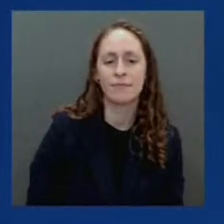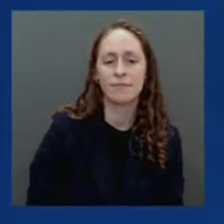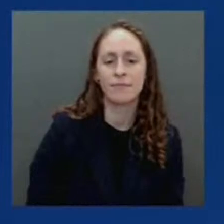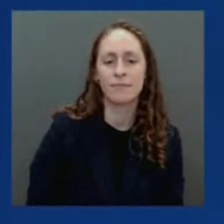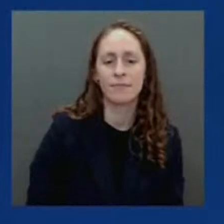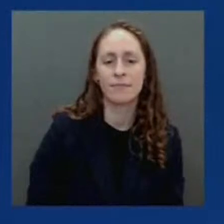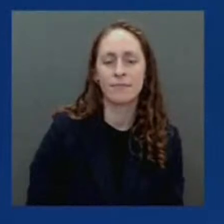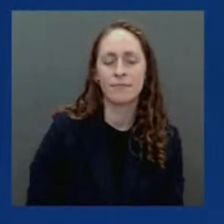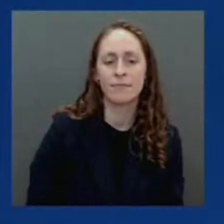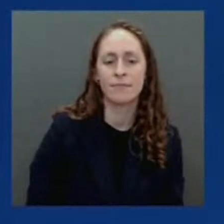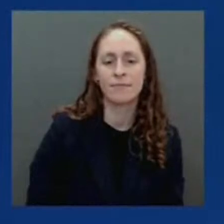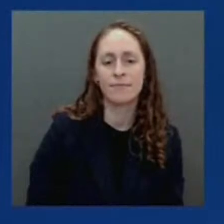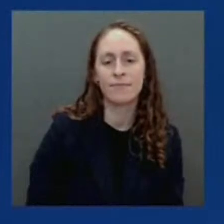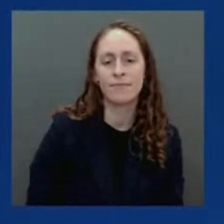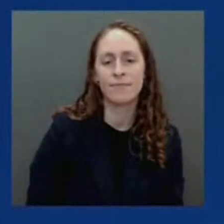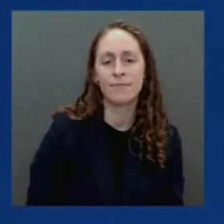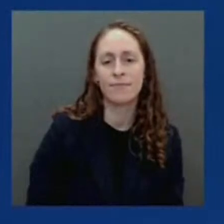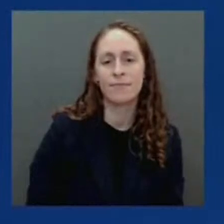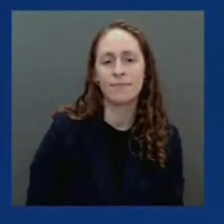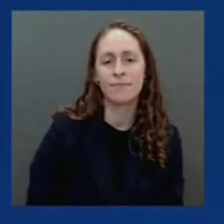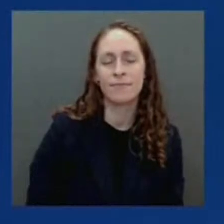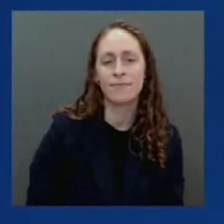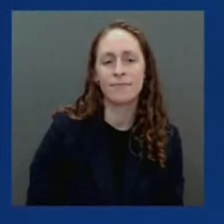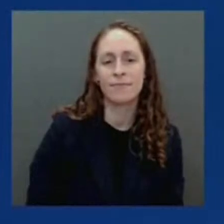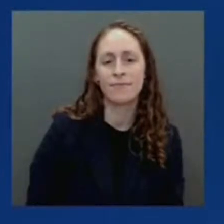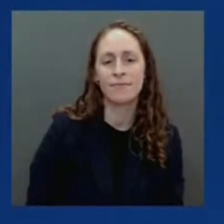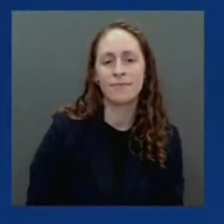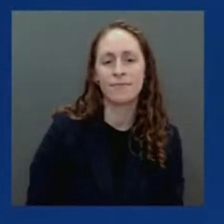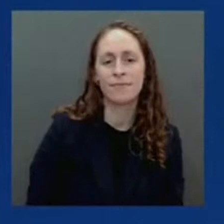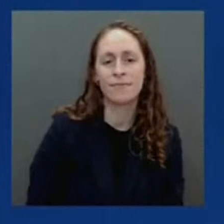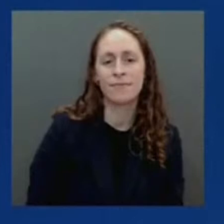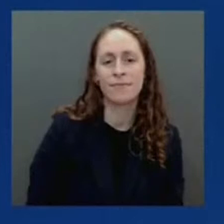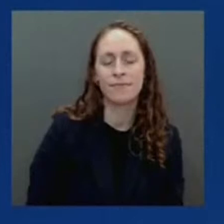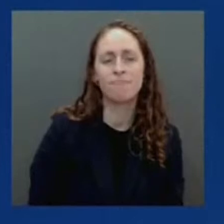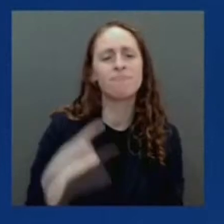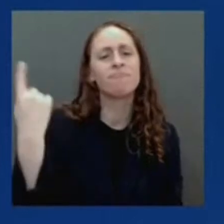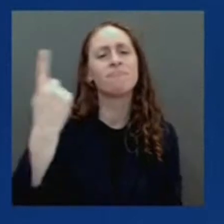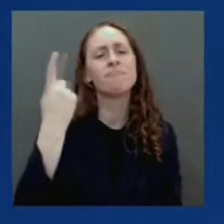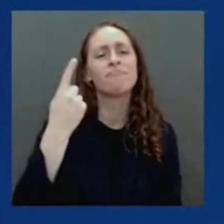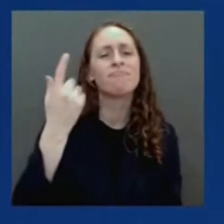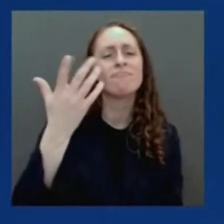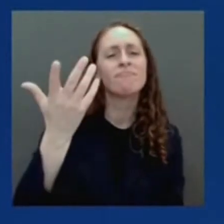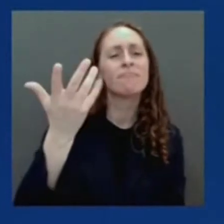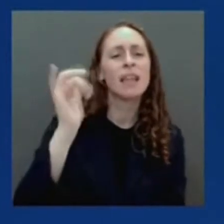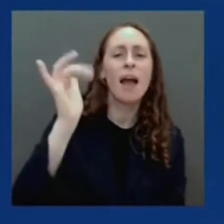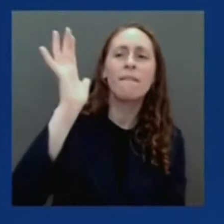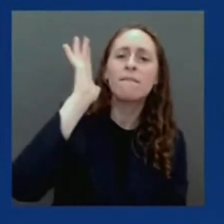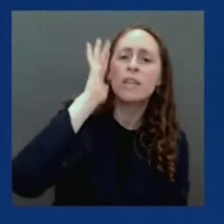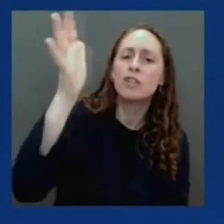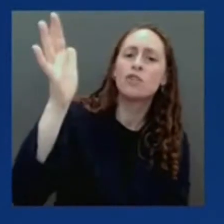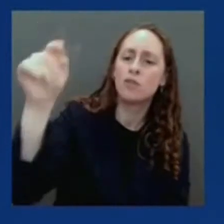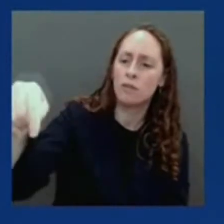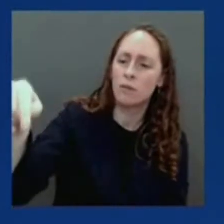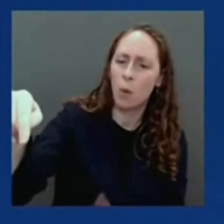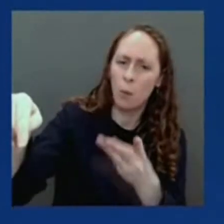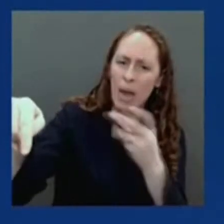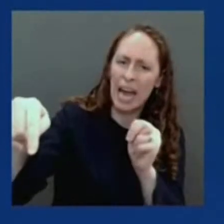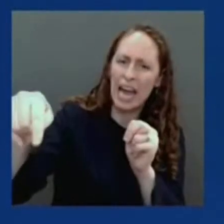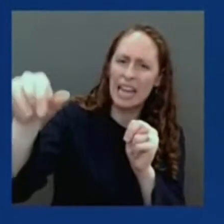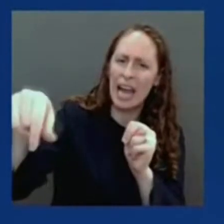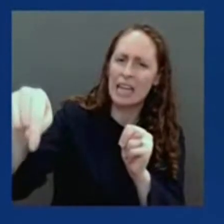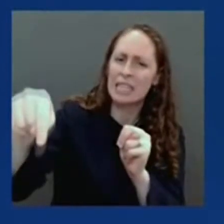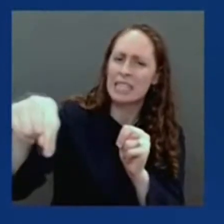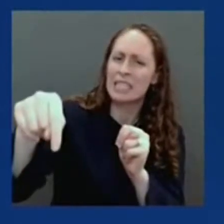pathway to that vision of a point where COVID-19 doesn't alter Americans' daily lives, for many over the past couple of years, it feels a little